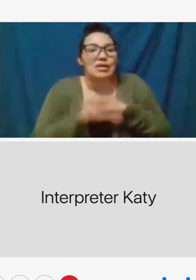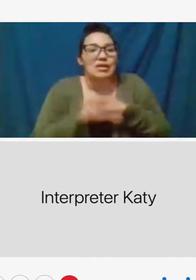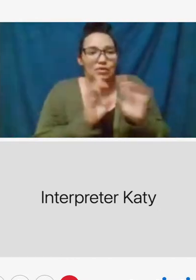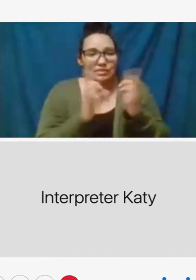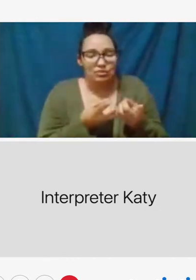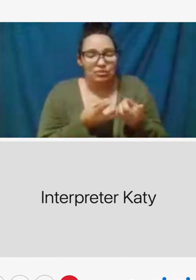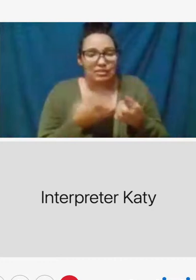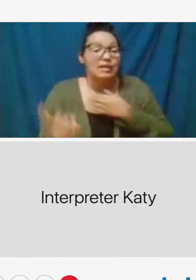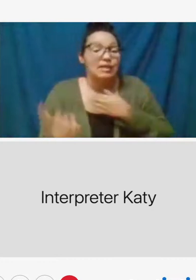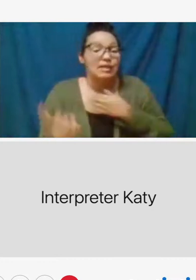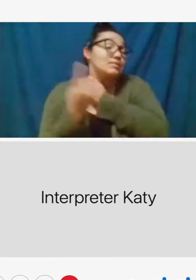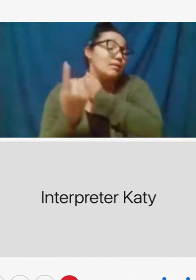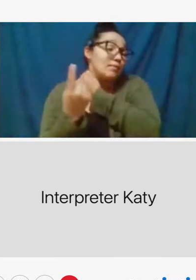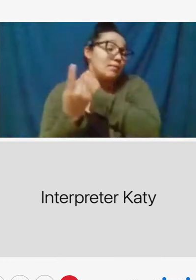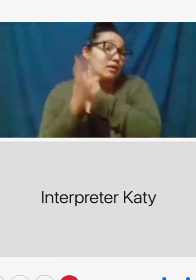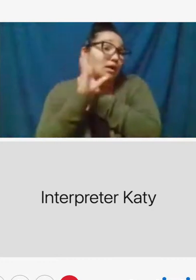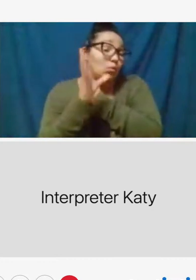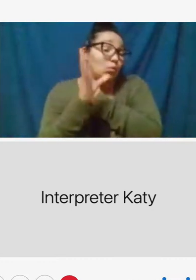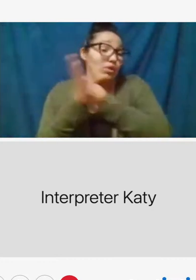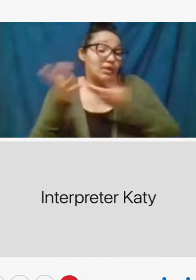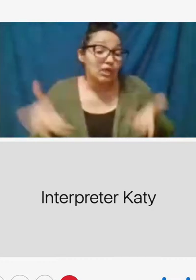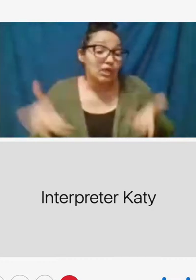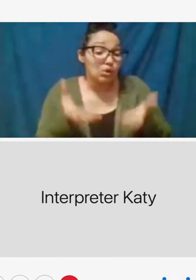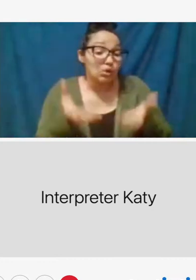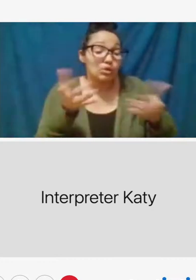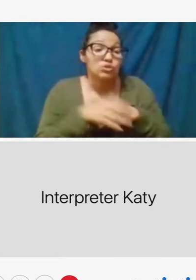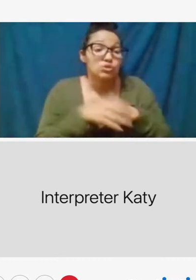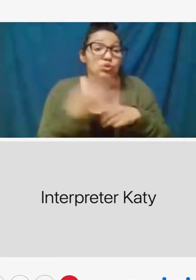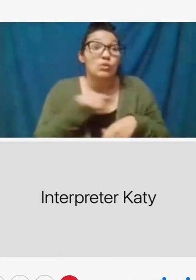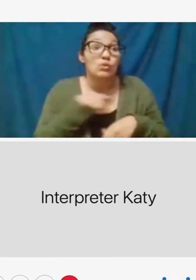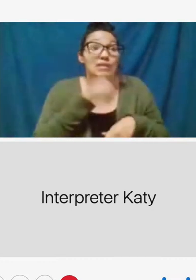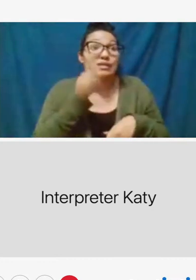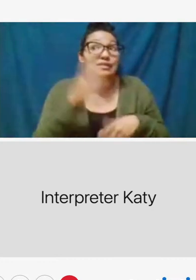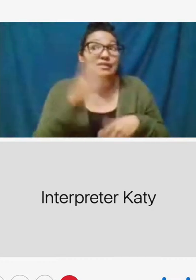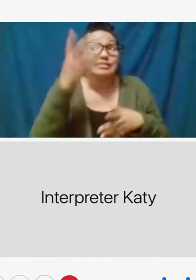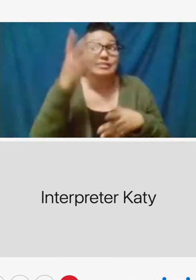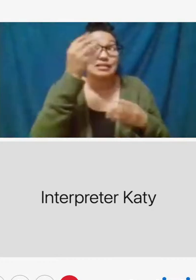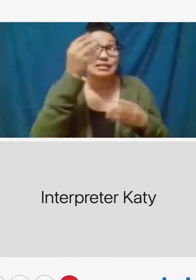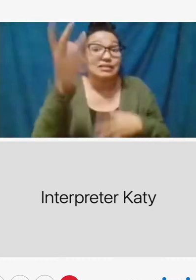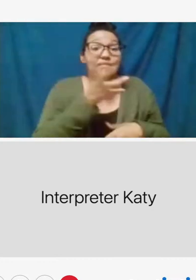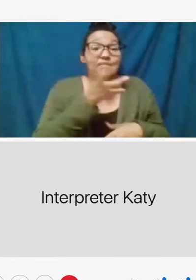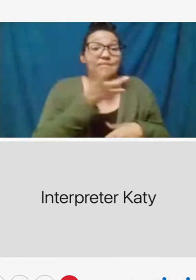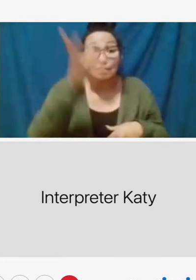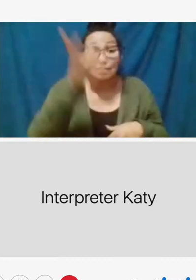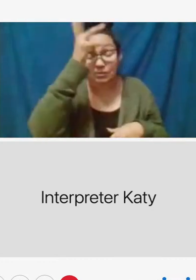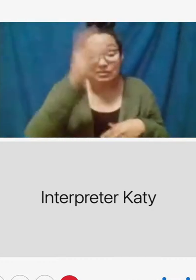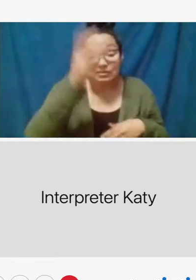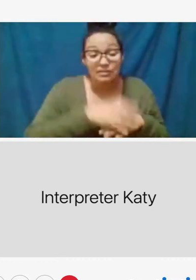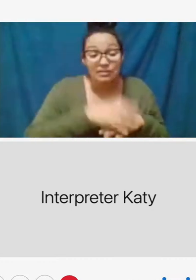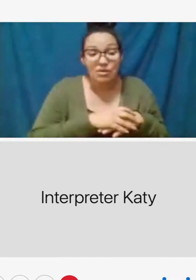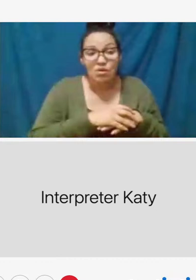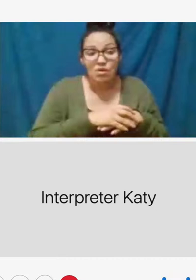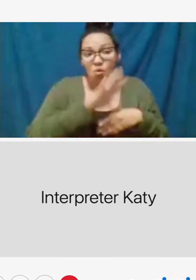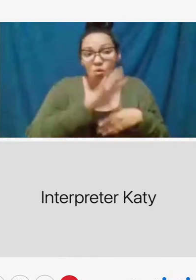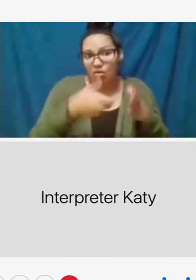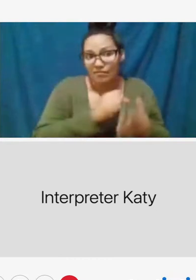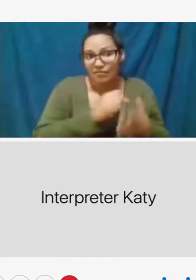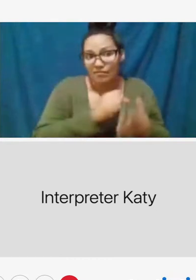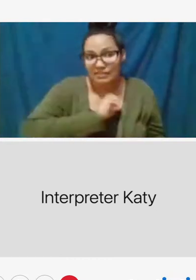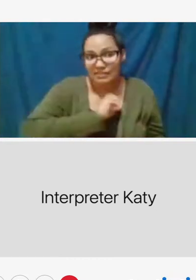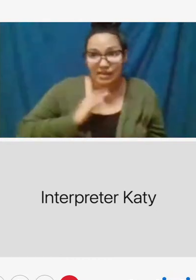encourage is that we need to let all the parents know uh all the staff knows